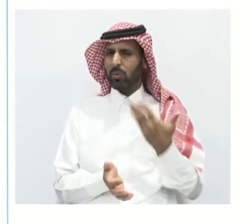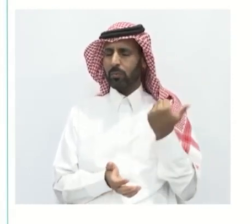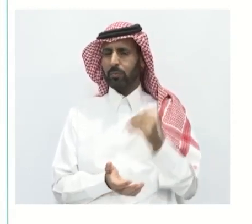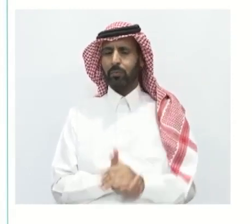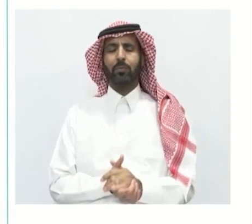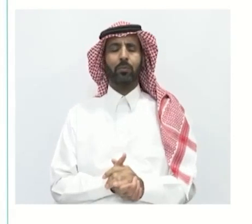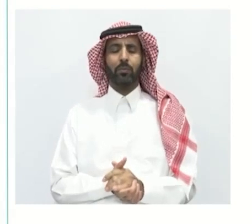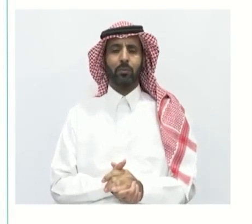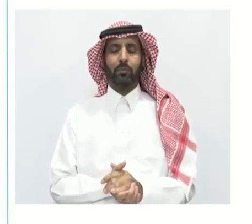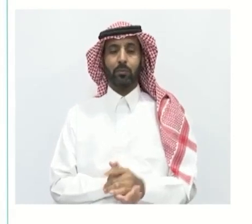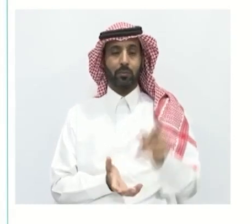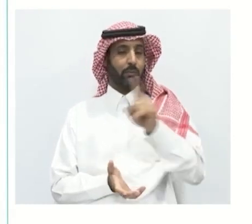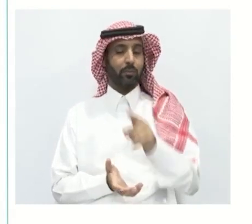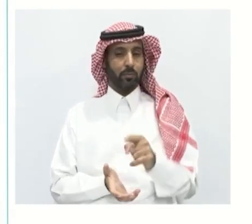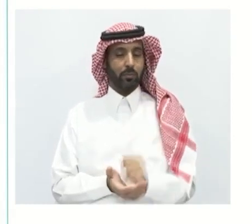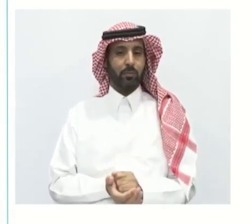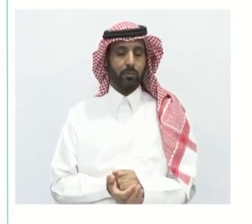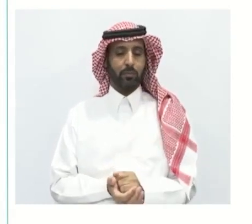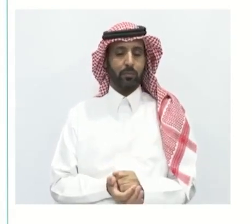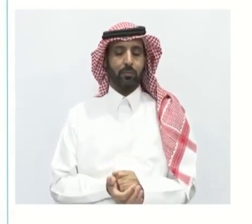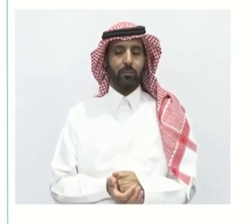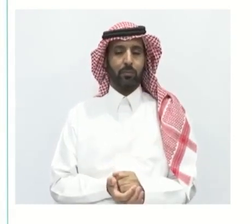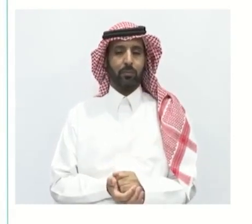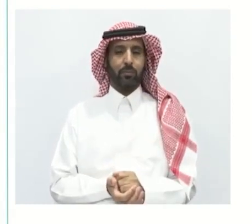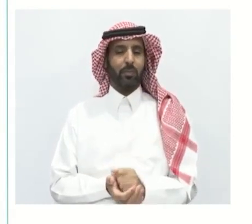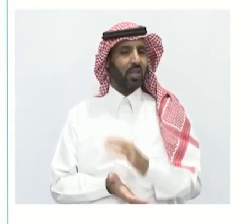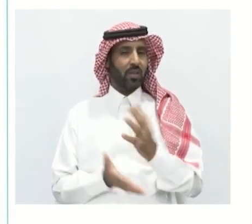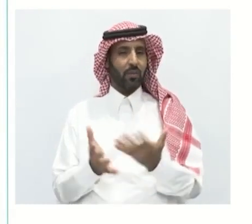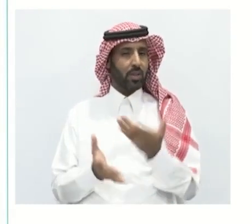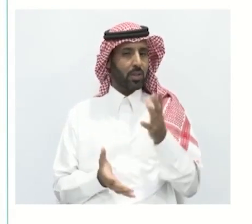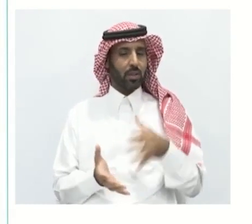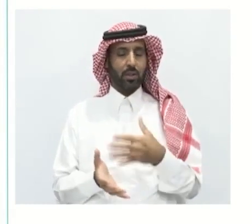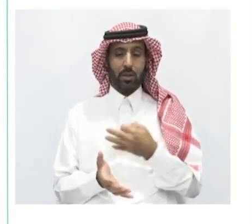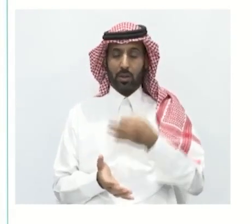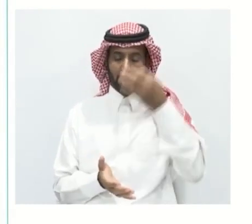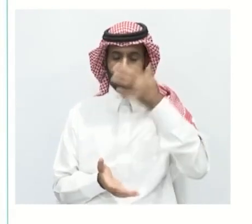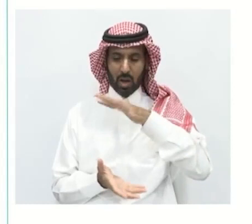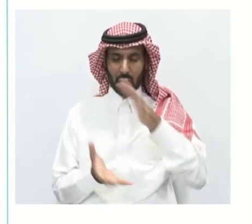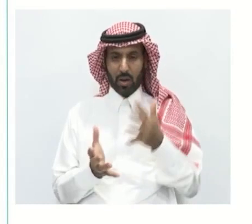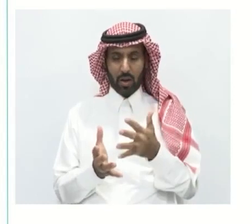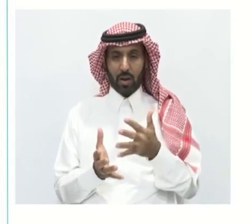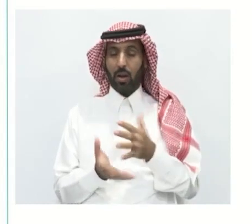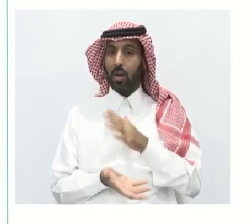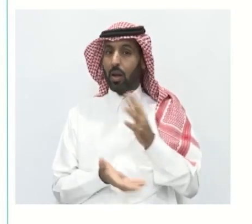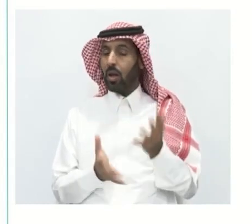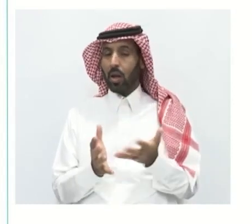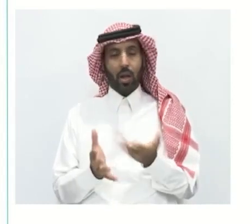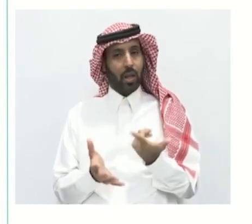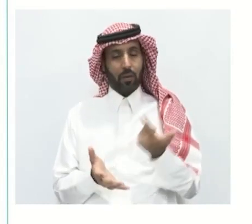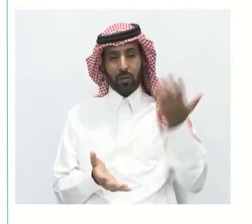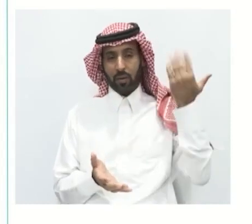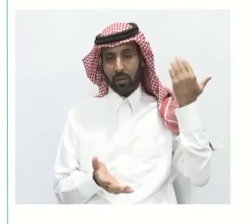the question form of using used to be. What did, of course, you're talking about the past